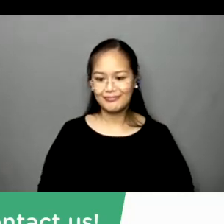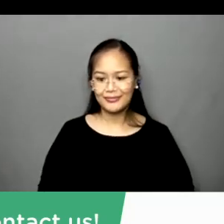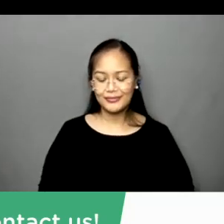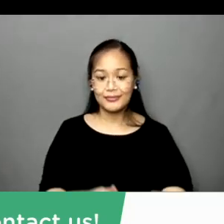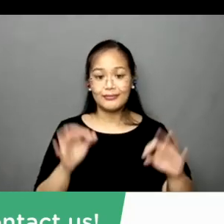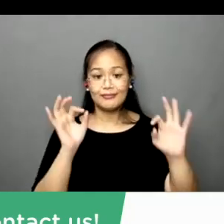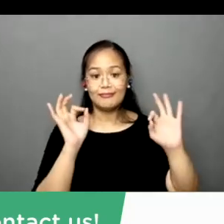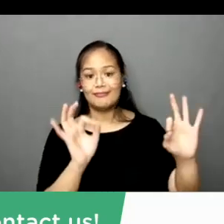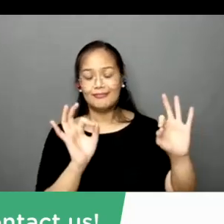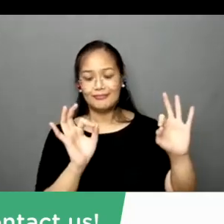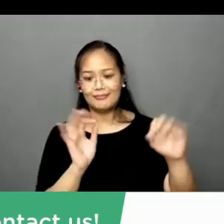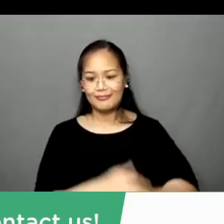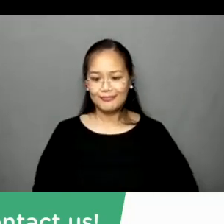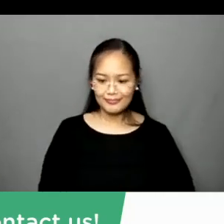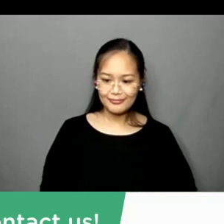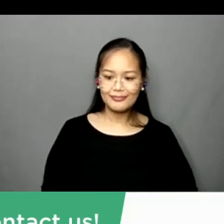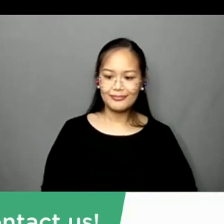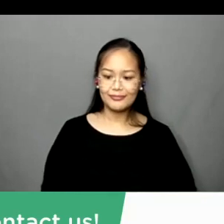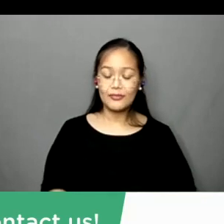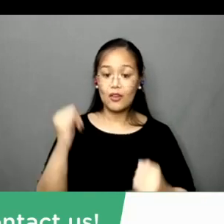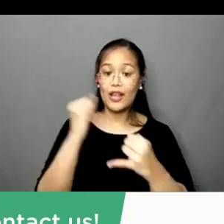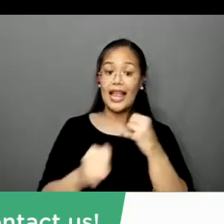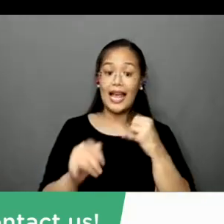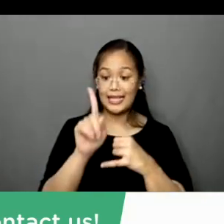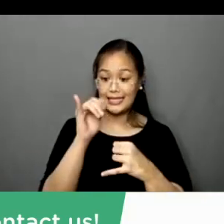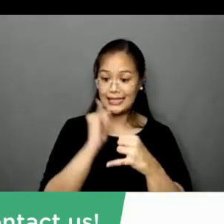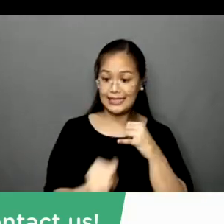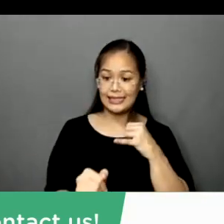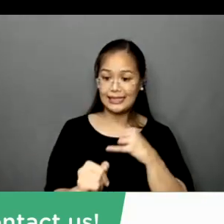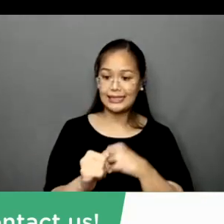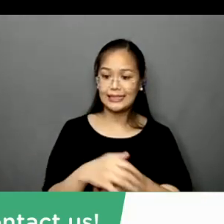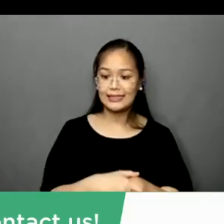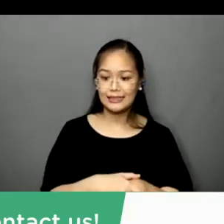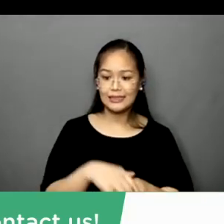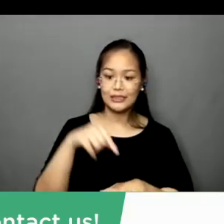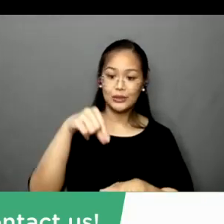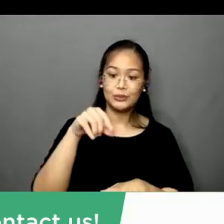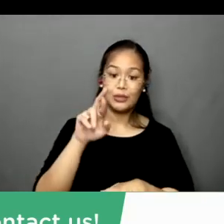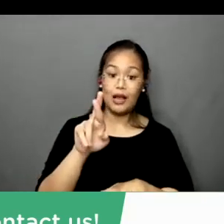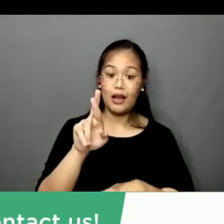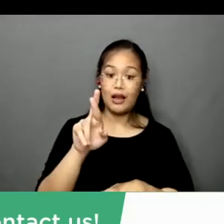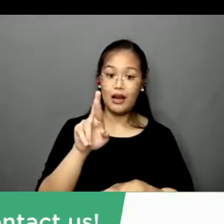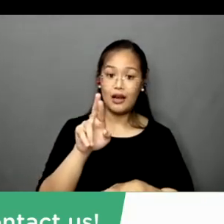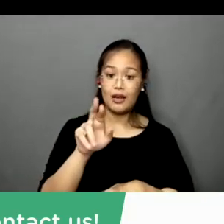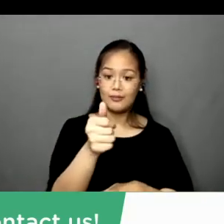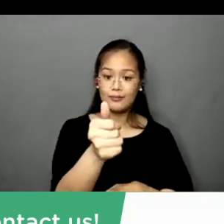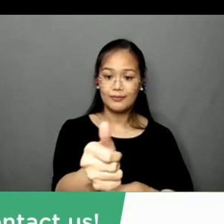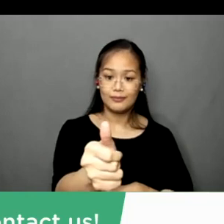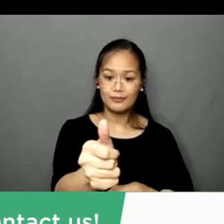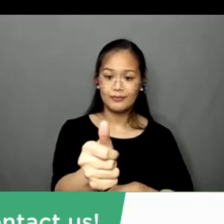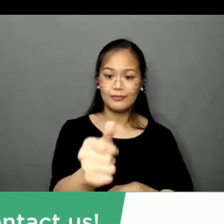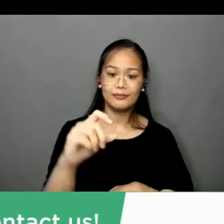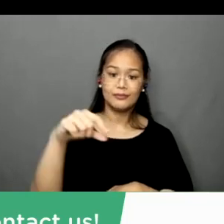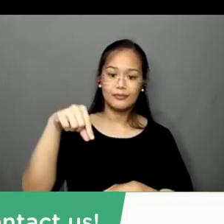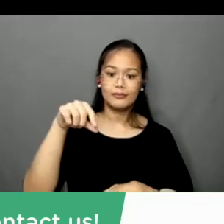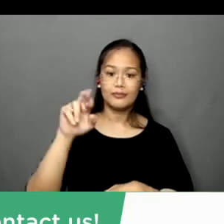So one last QR code. You can scan what we are showing right now or visit